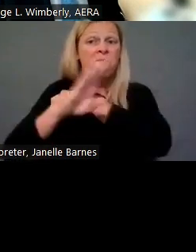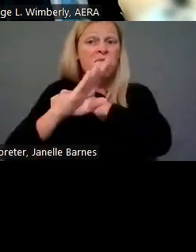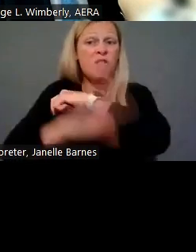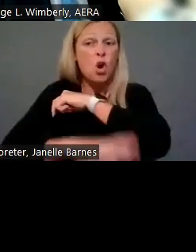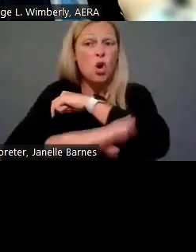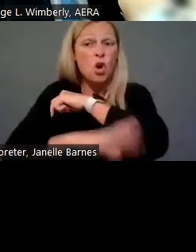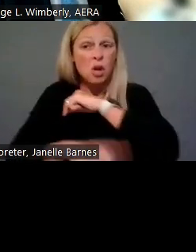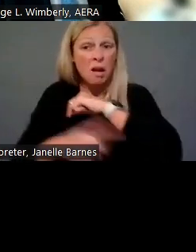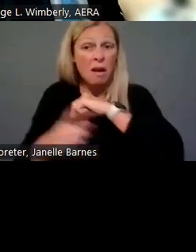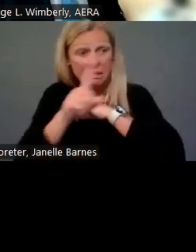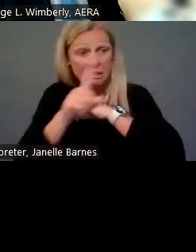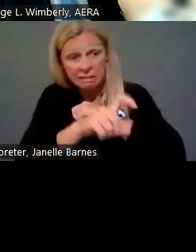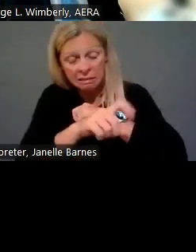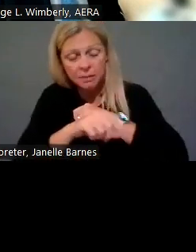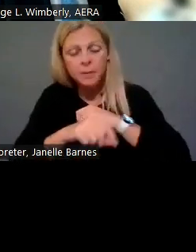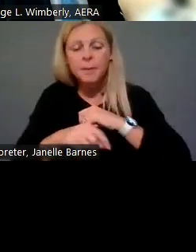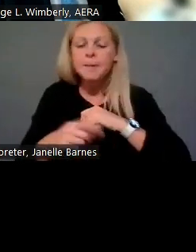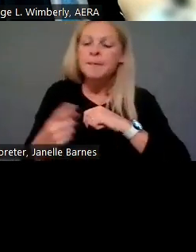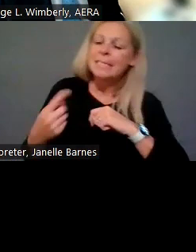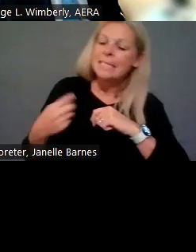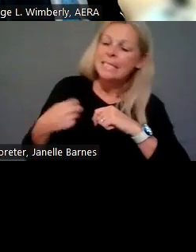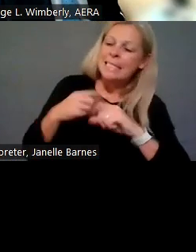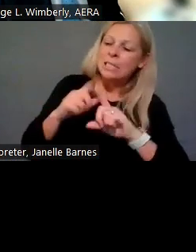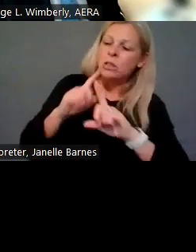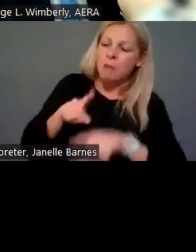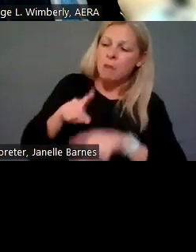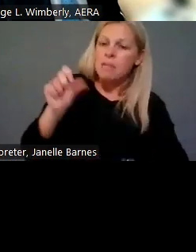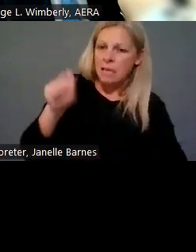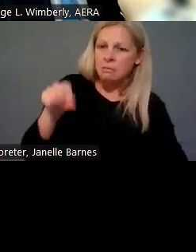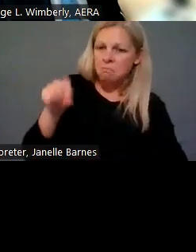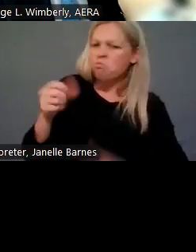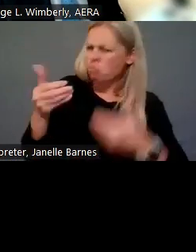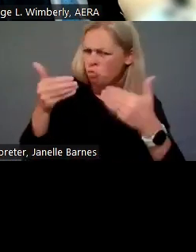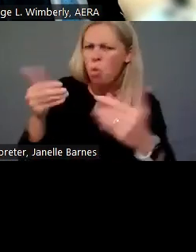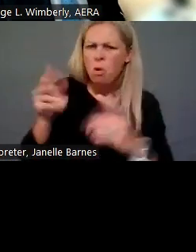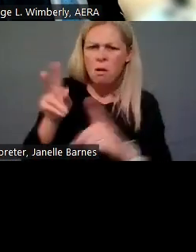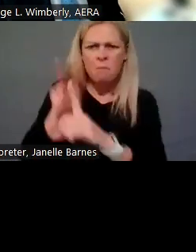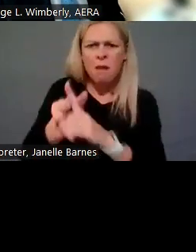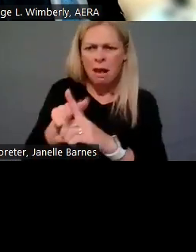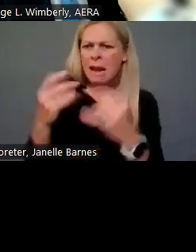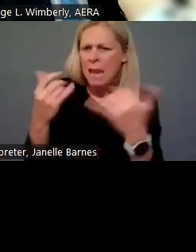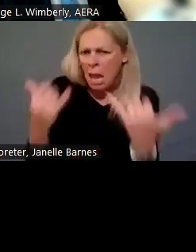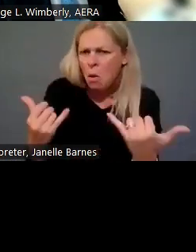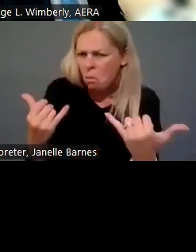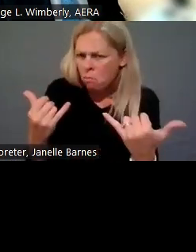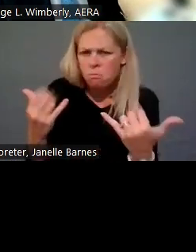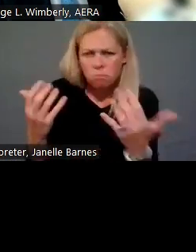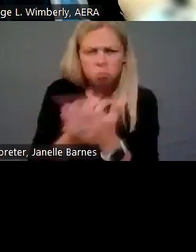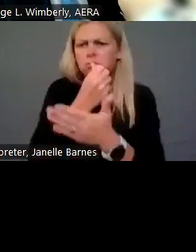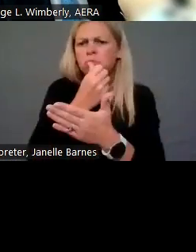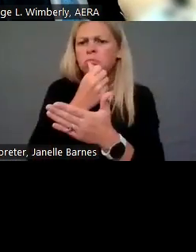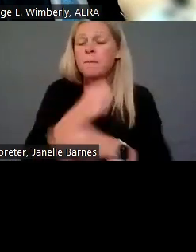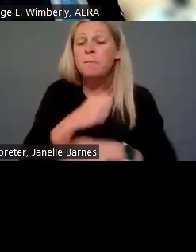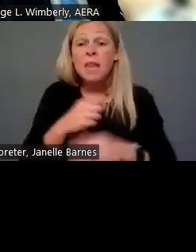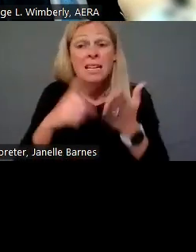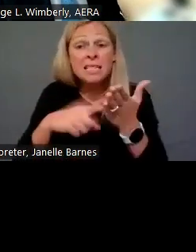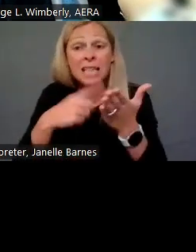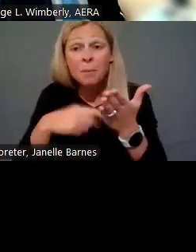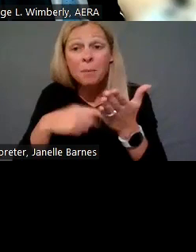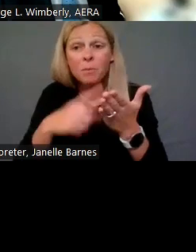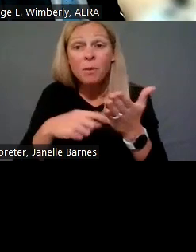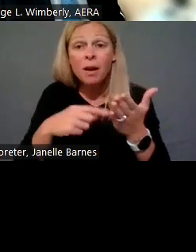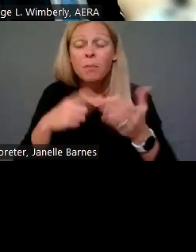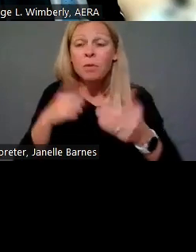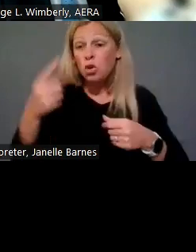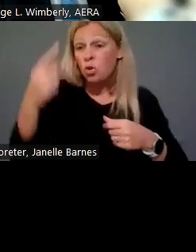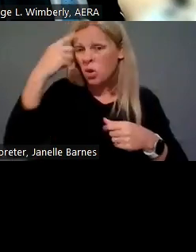my response to that is, yes, you still should apply now, because sometimes what happens is you think you're going to